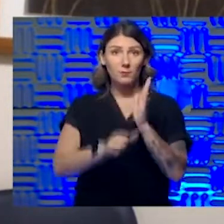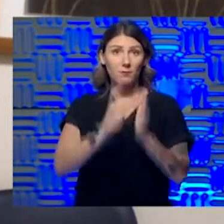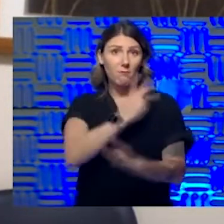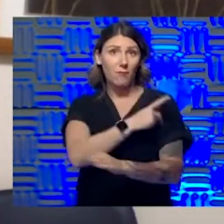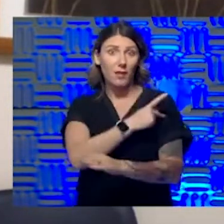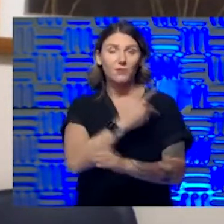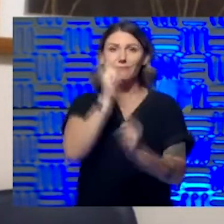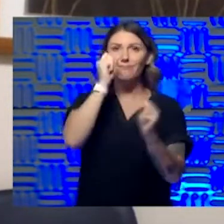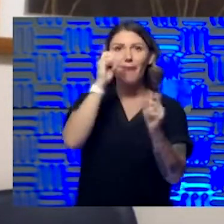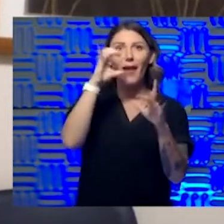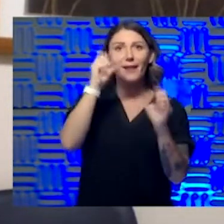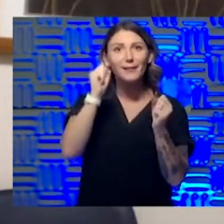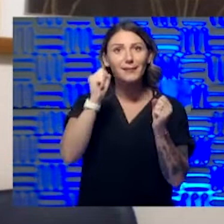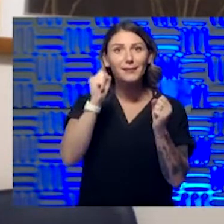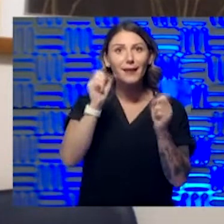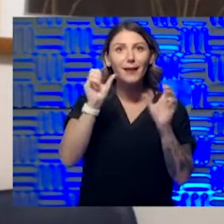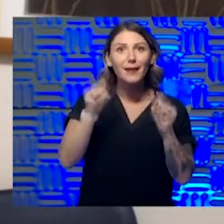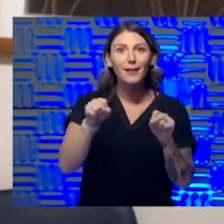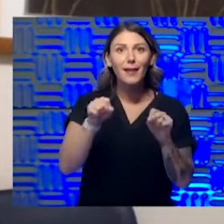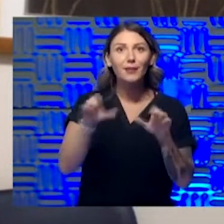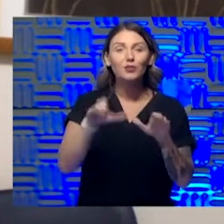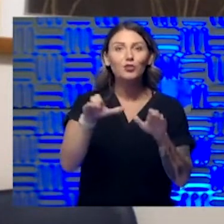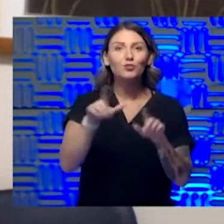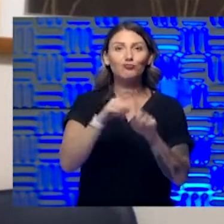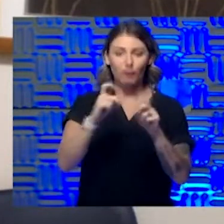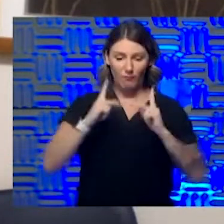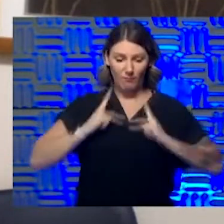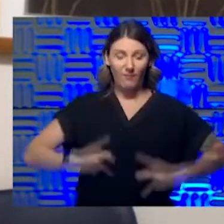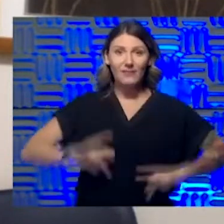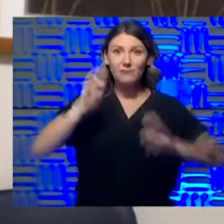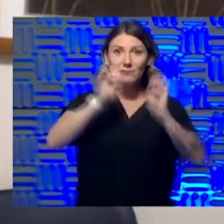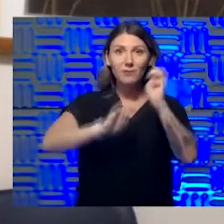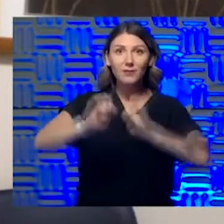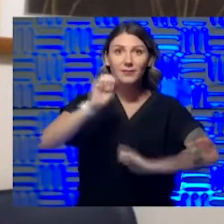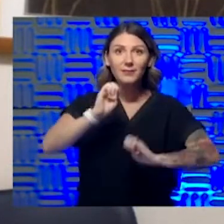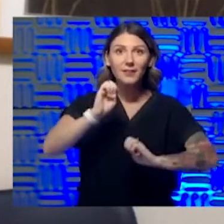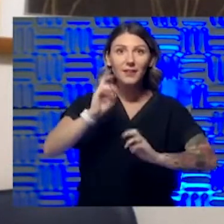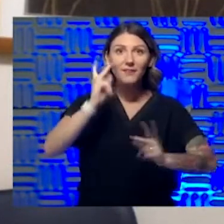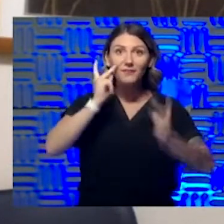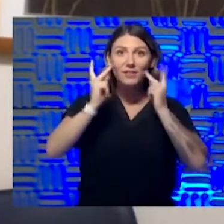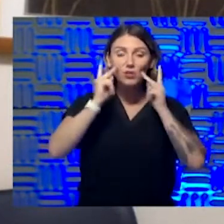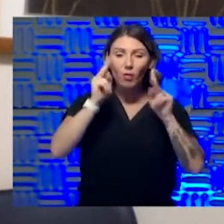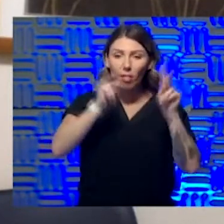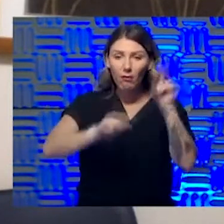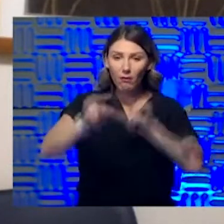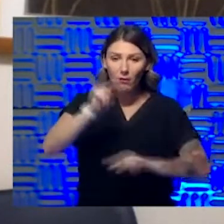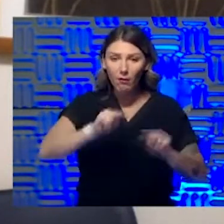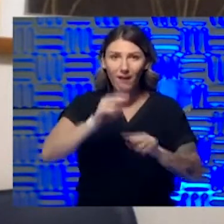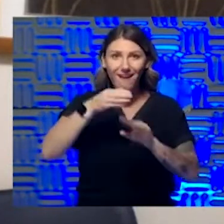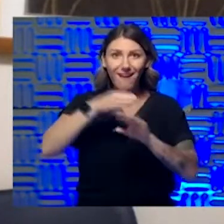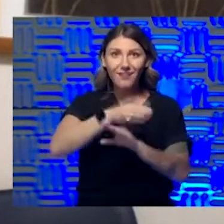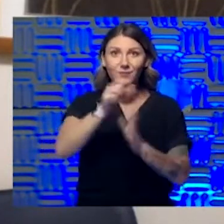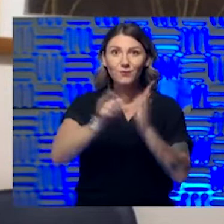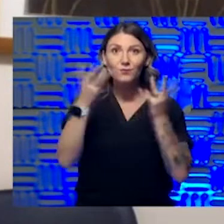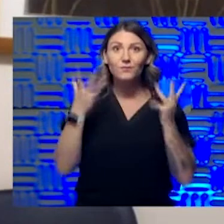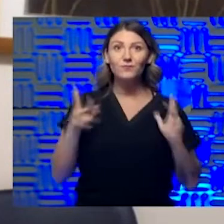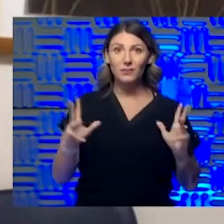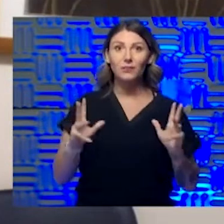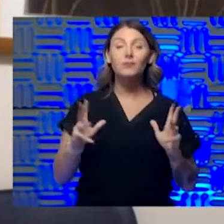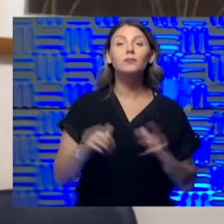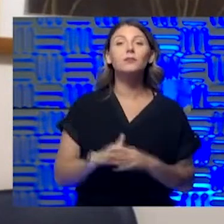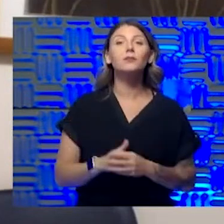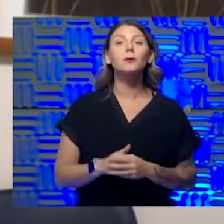what actually you can do from a physical exam standpoint, just visually following patients after surgery. The